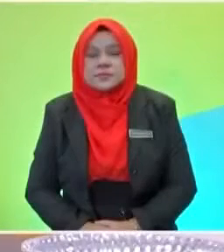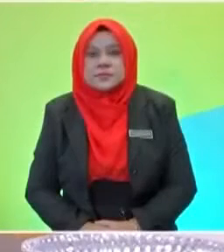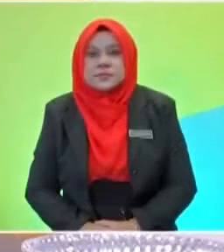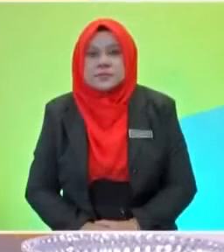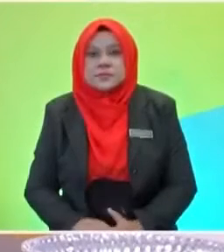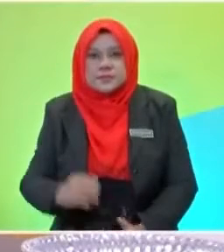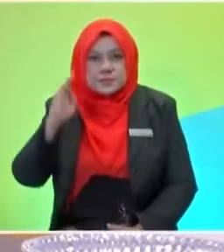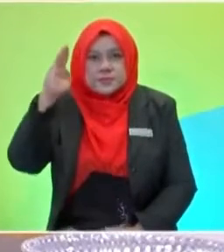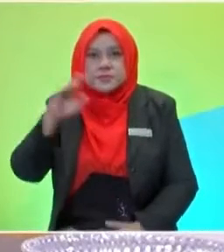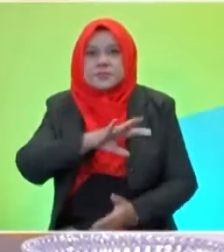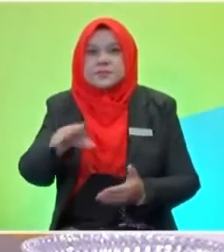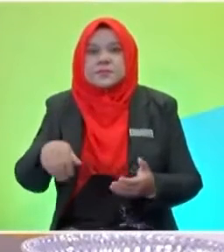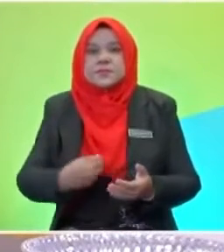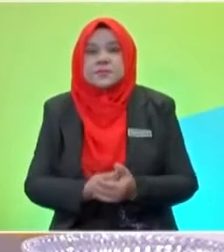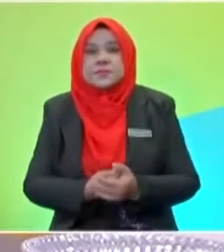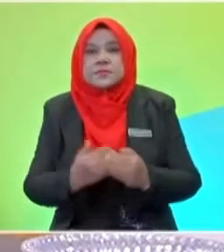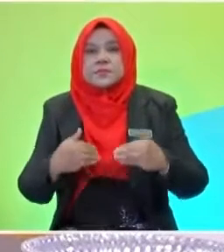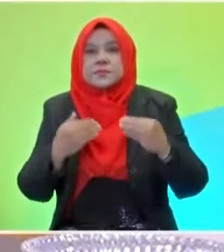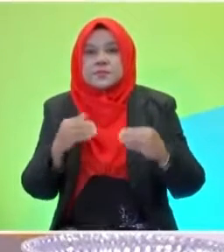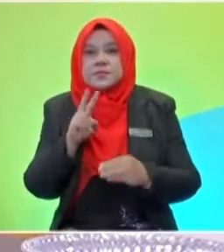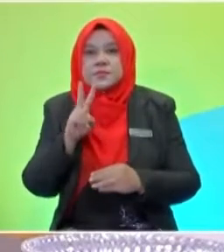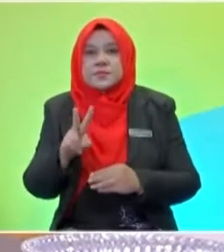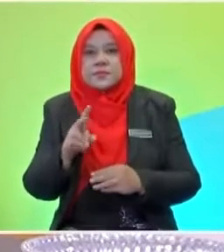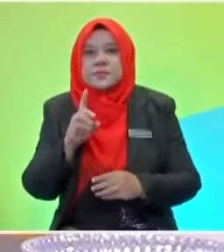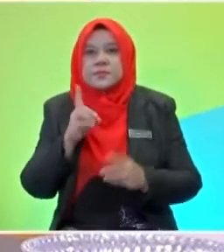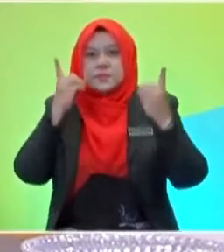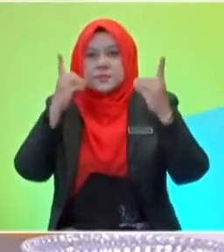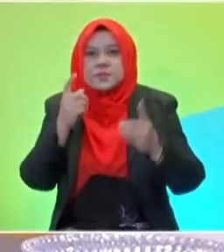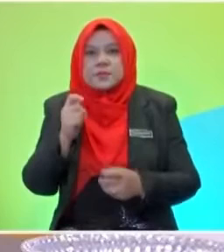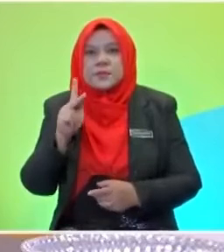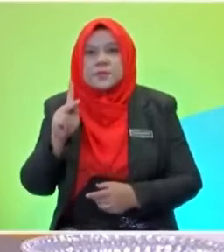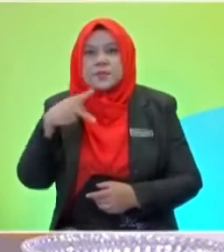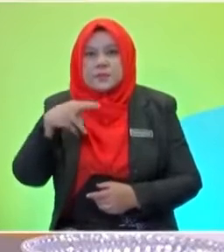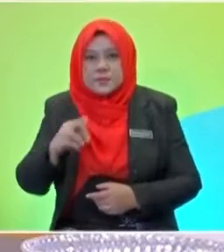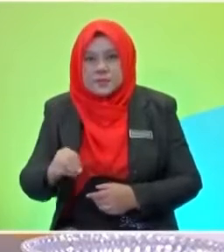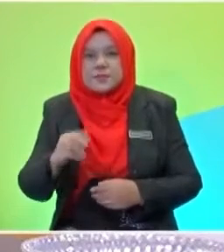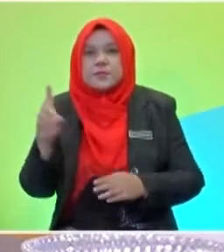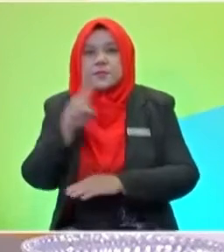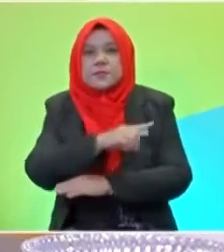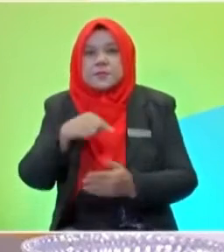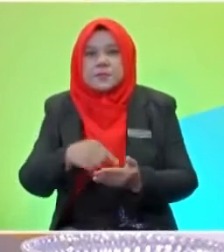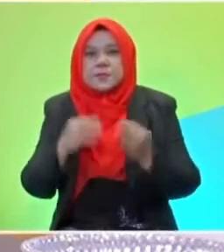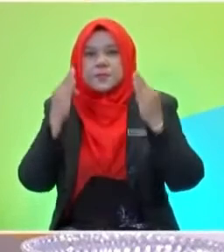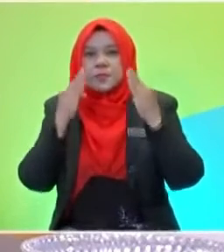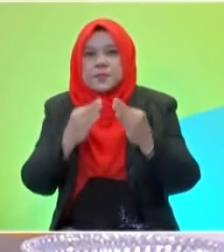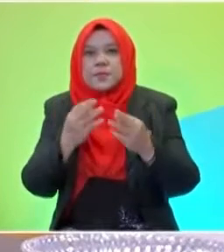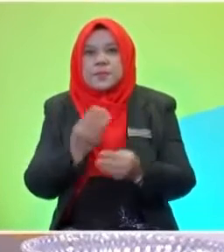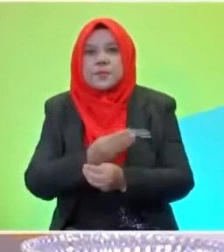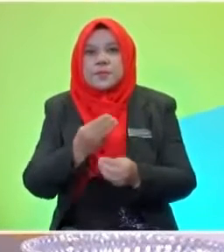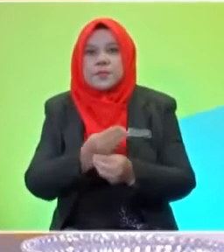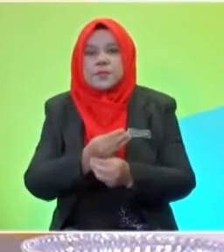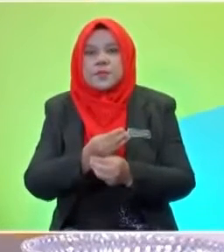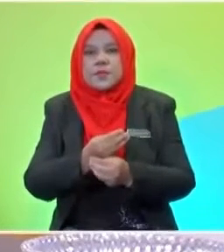Hey everyone, welcome to Slot Tahap 2 Didik TV KPM, and today we are focusing on